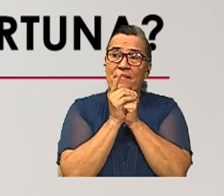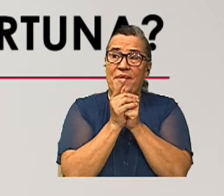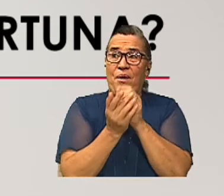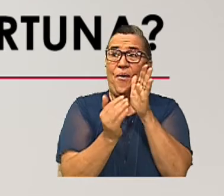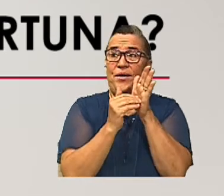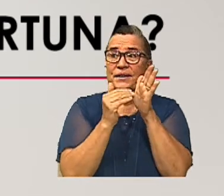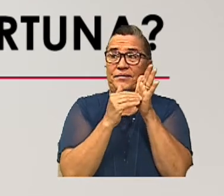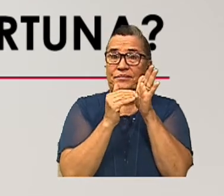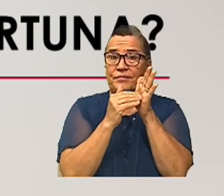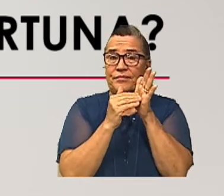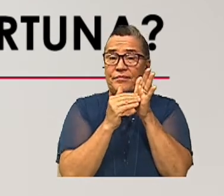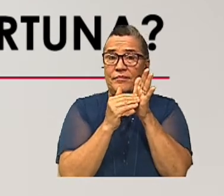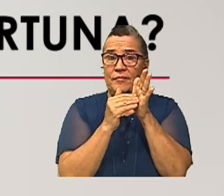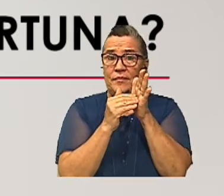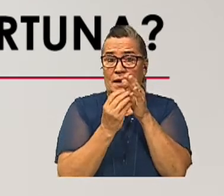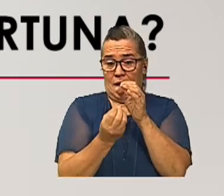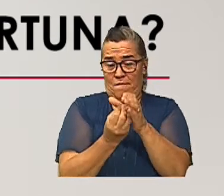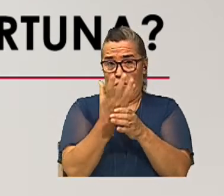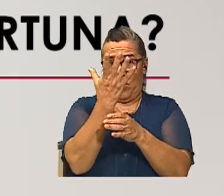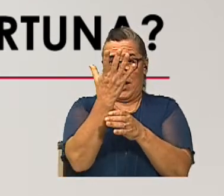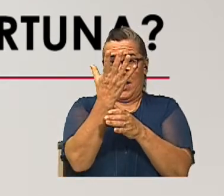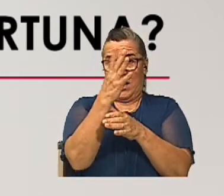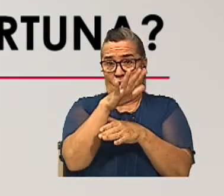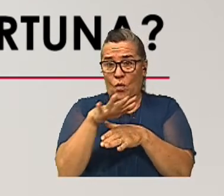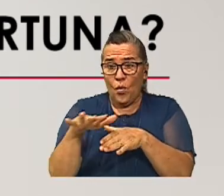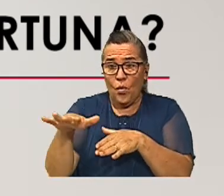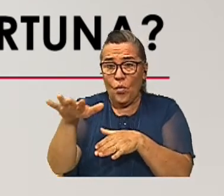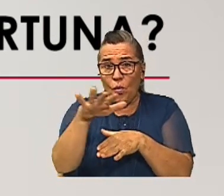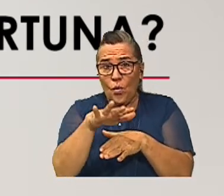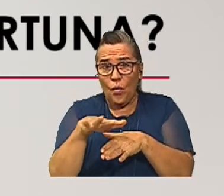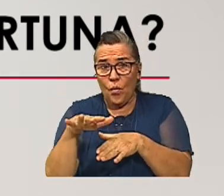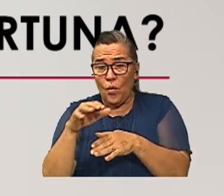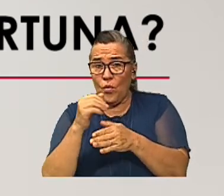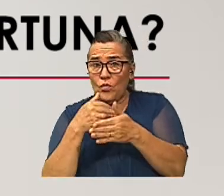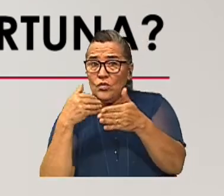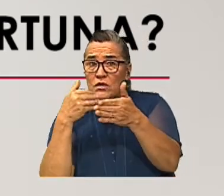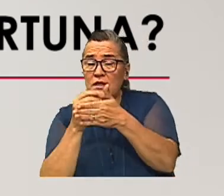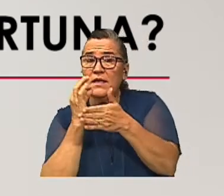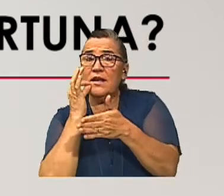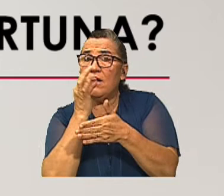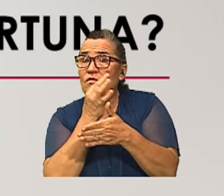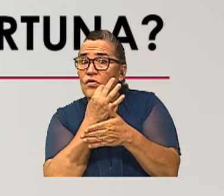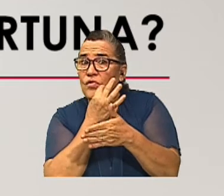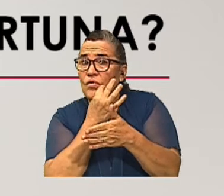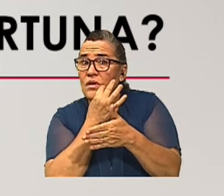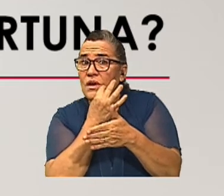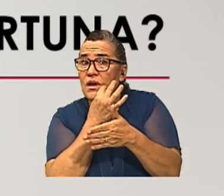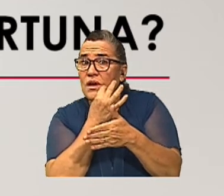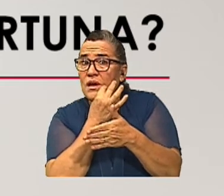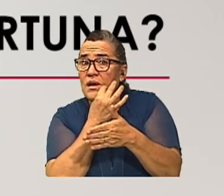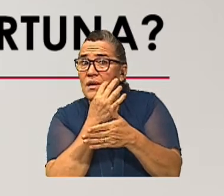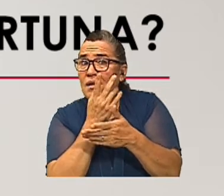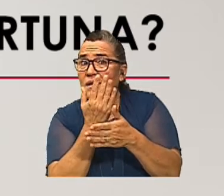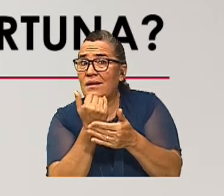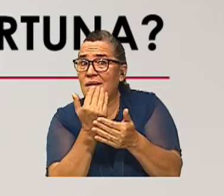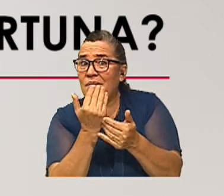again, is there a volcano near La Fortuna? Tell